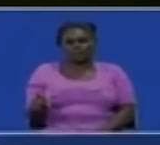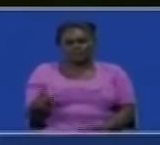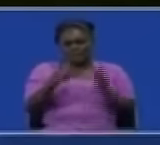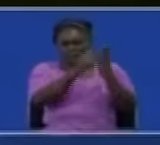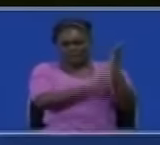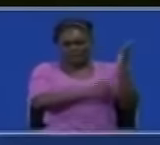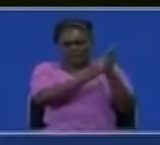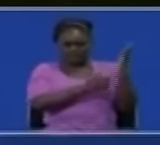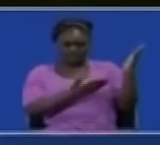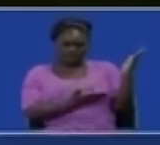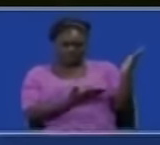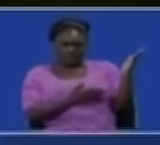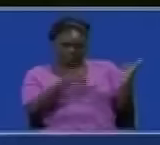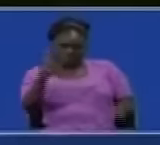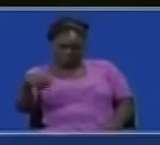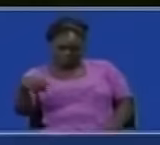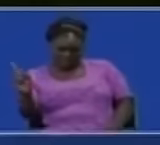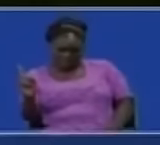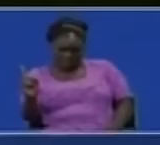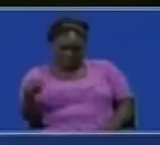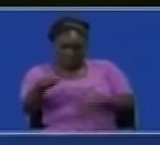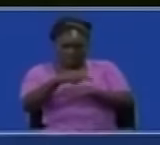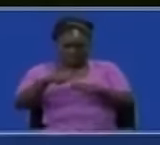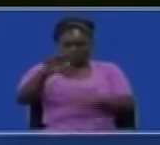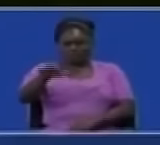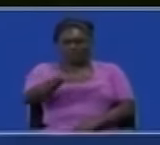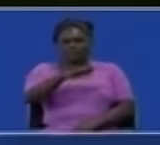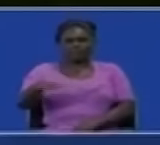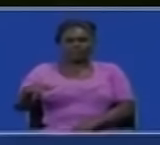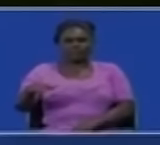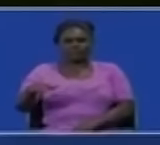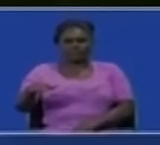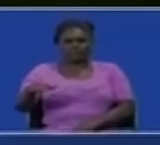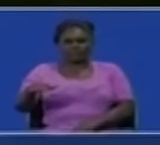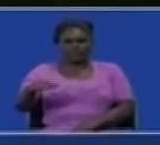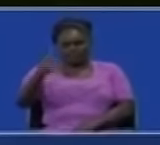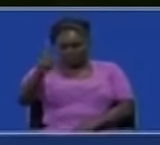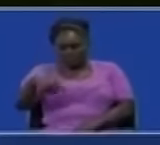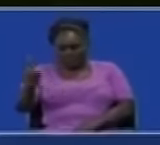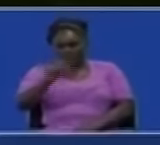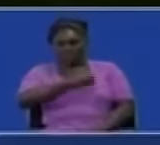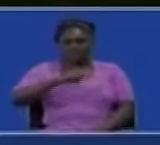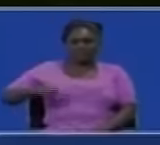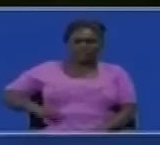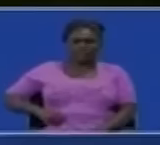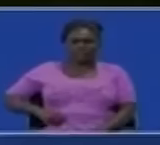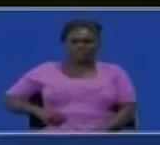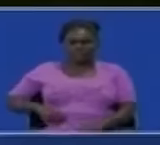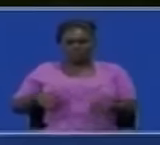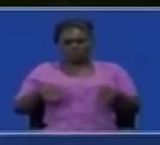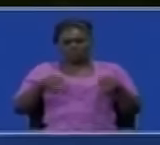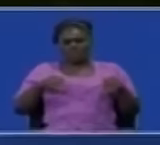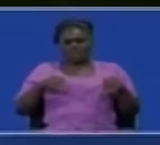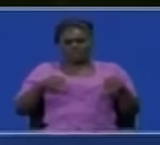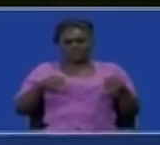This act has been passed by the National Assembly. It has been passed by the Senate, and it is waiting